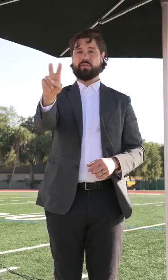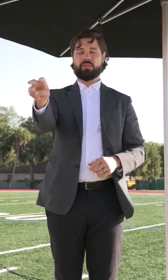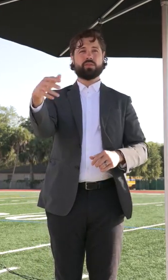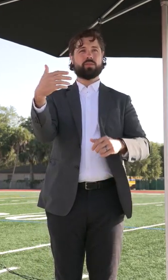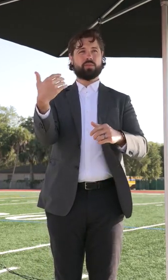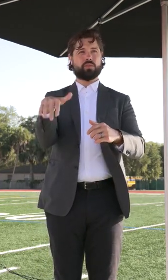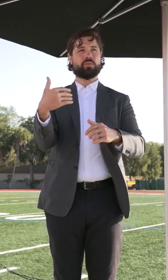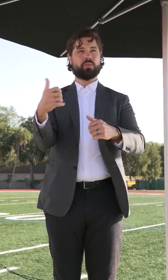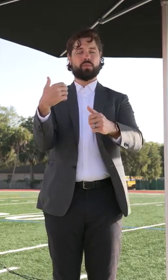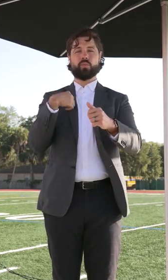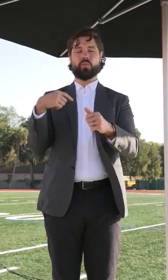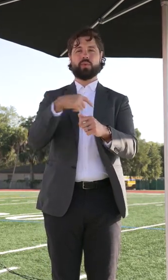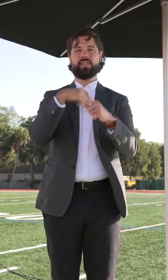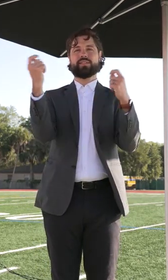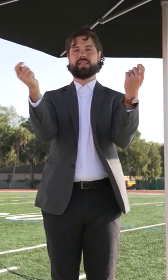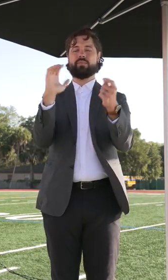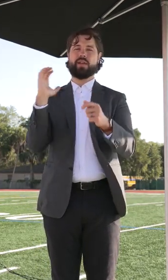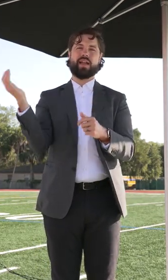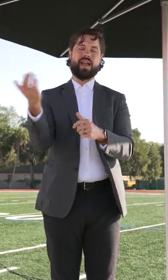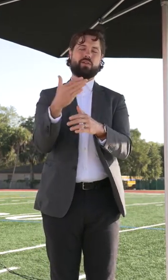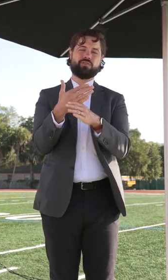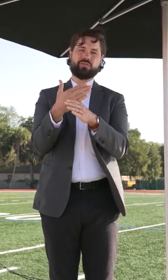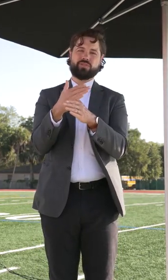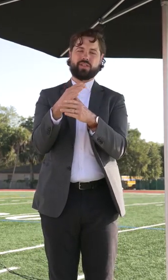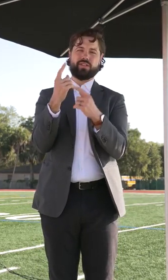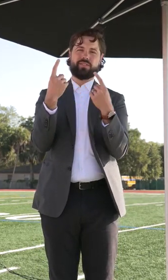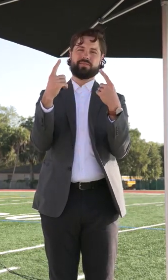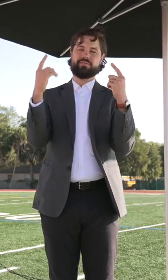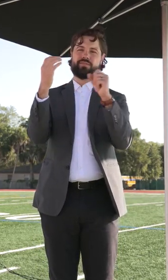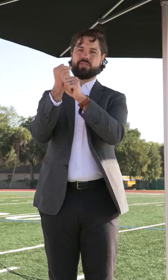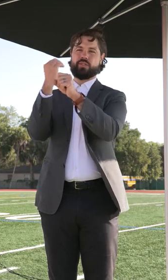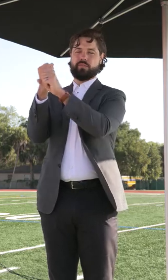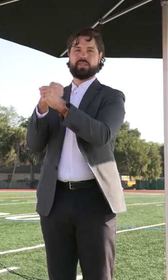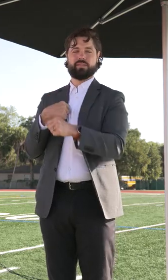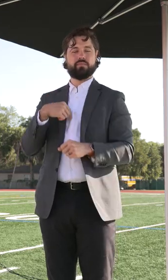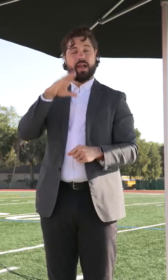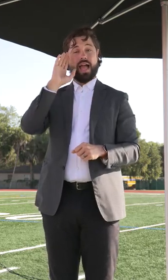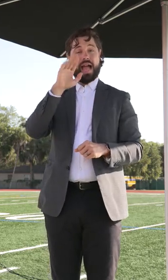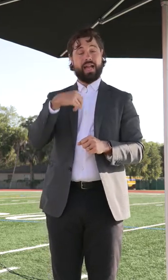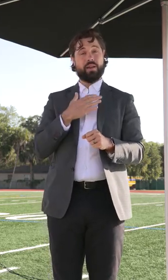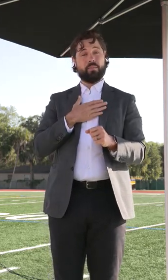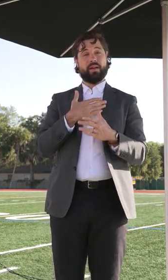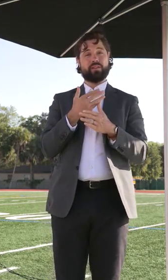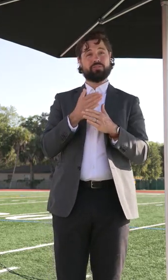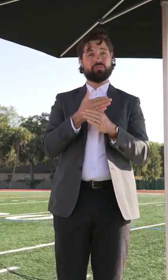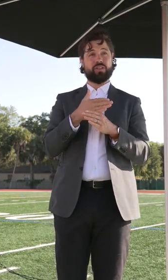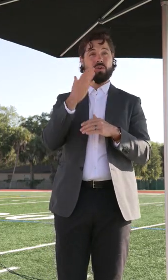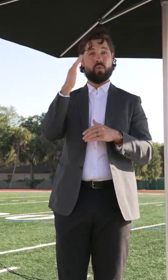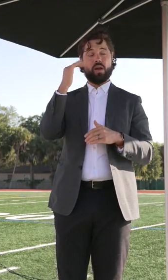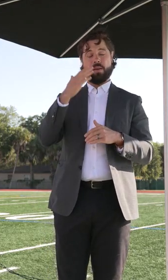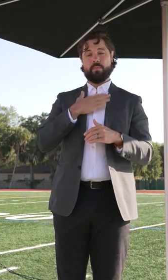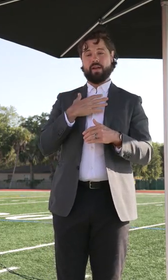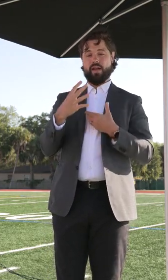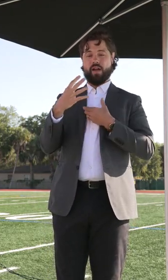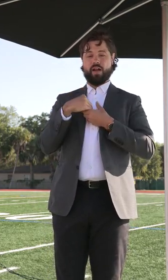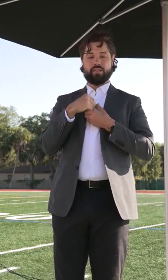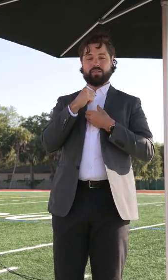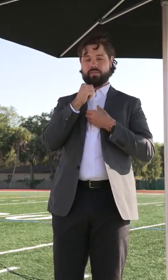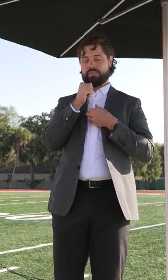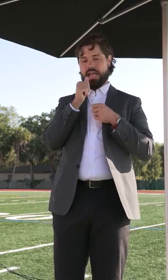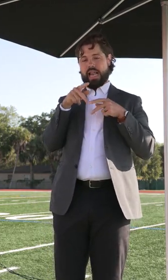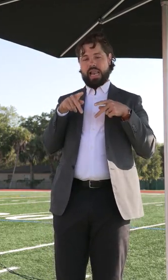shared achievements. I know something about shared achievements, because I am affected by a form of autism that doesn't allow me to